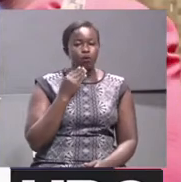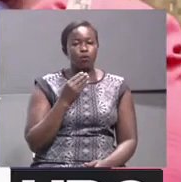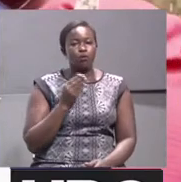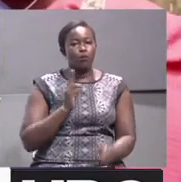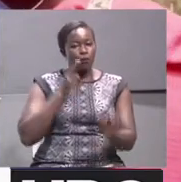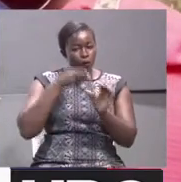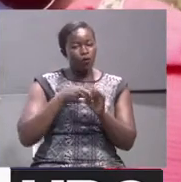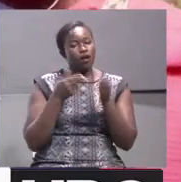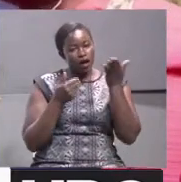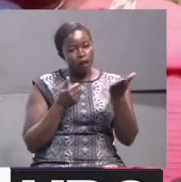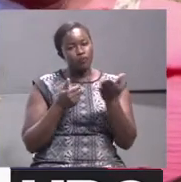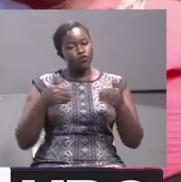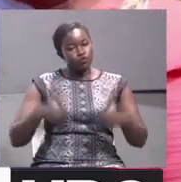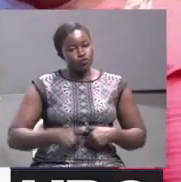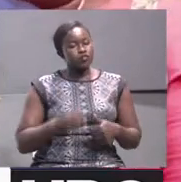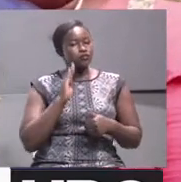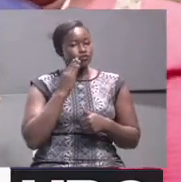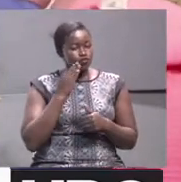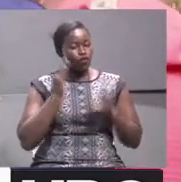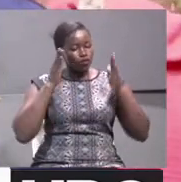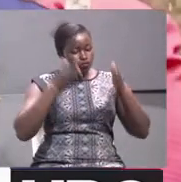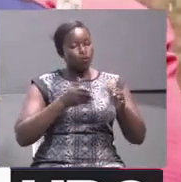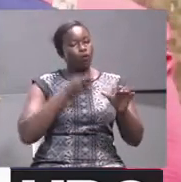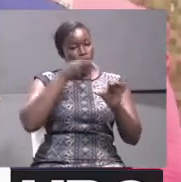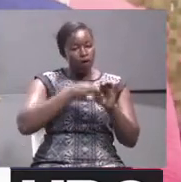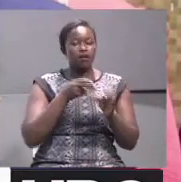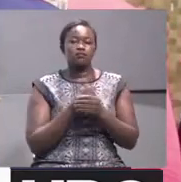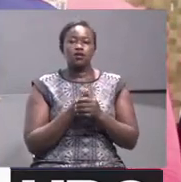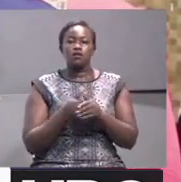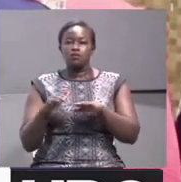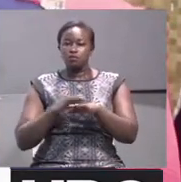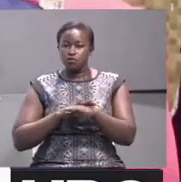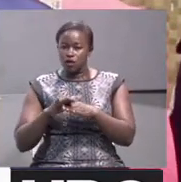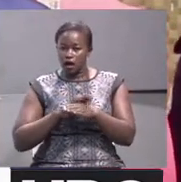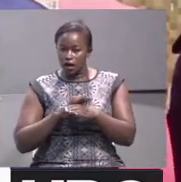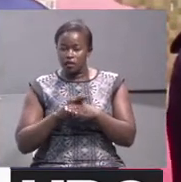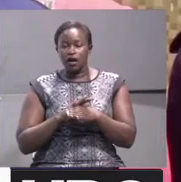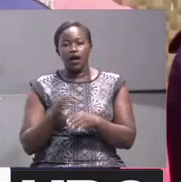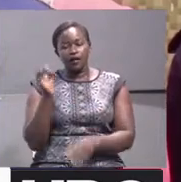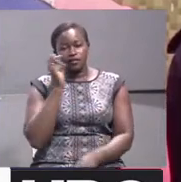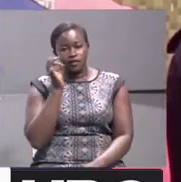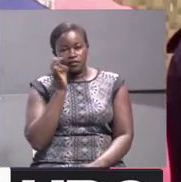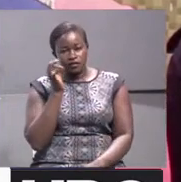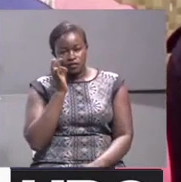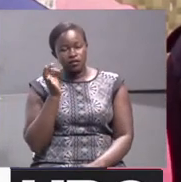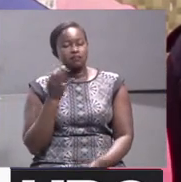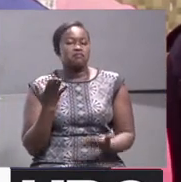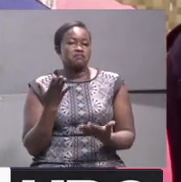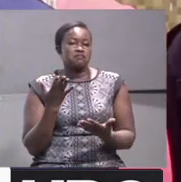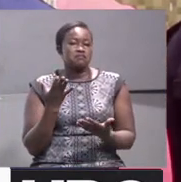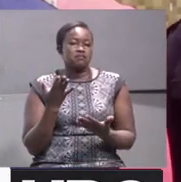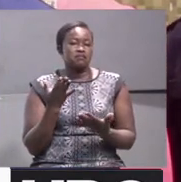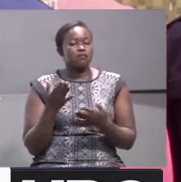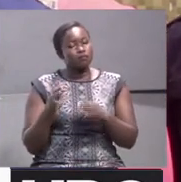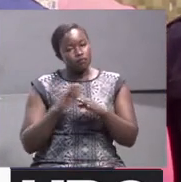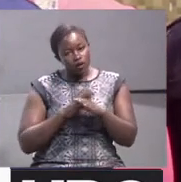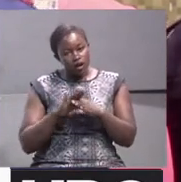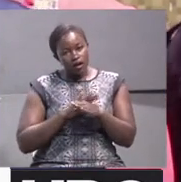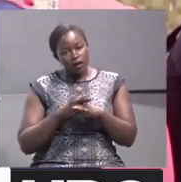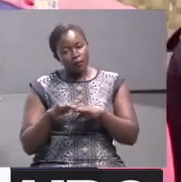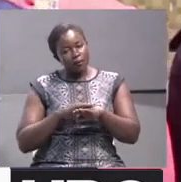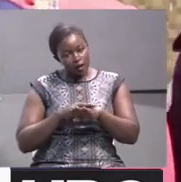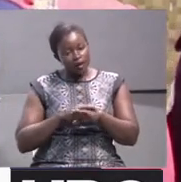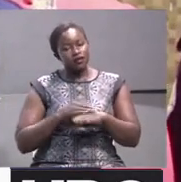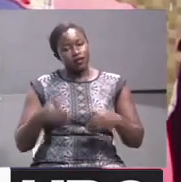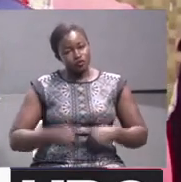more of oil and gas. Then the youth in Uganda are good coffee farmers. So we need to do that, but for me to achieve